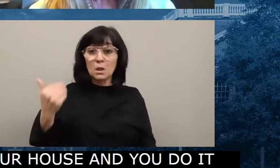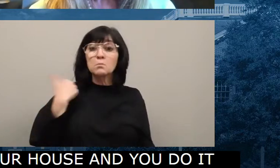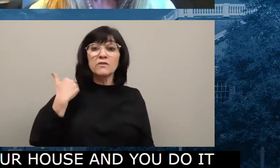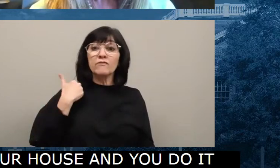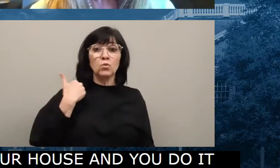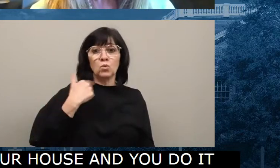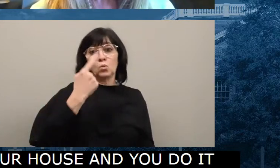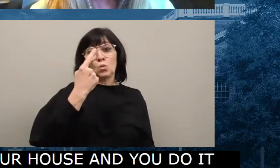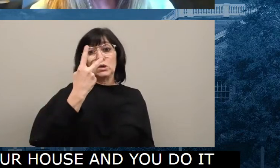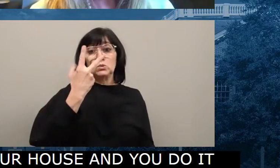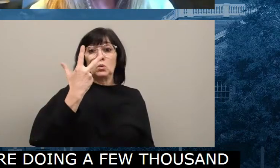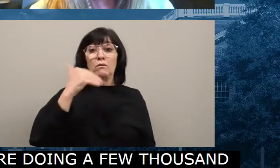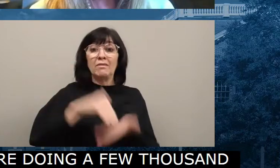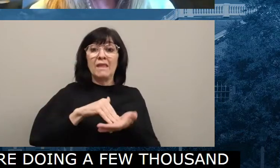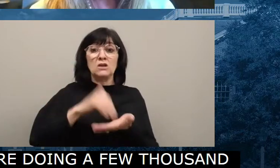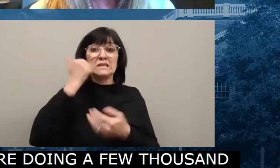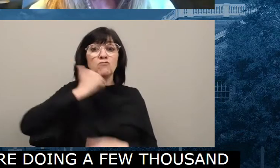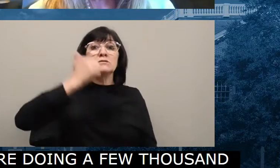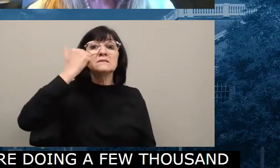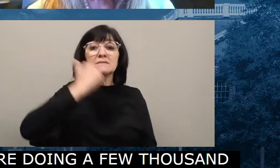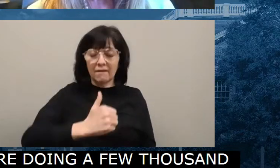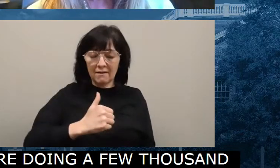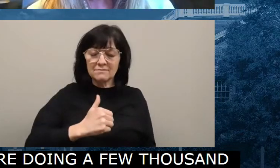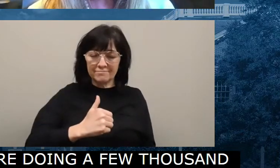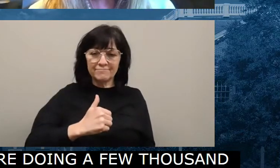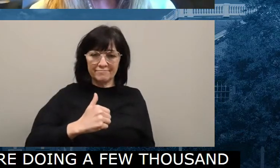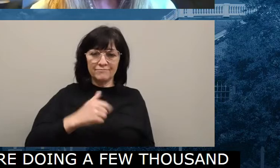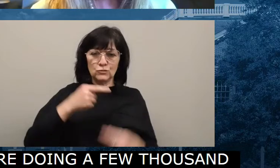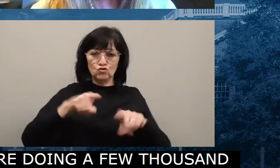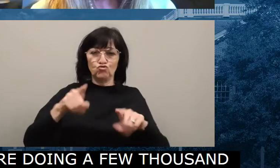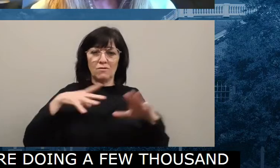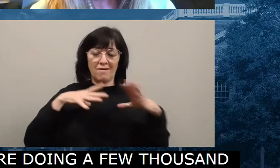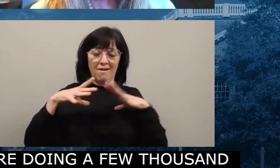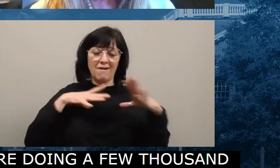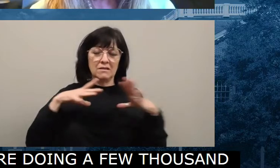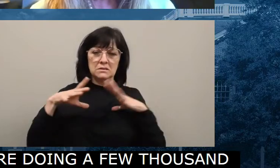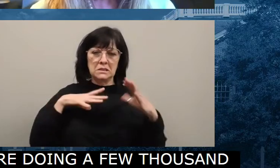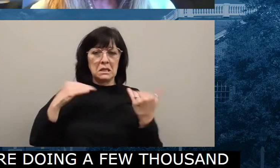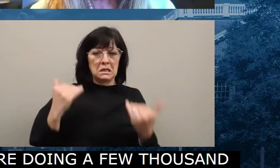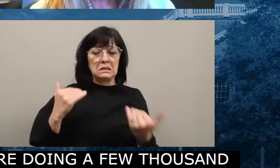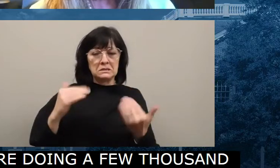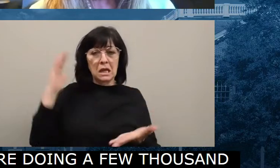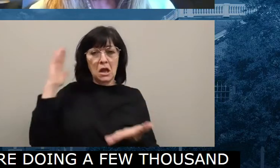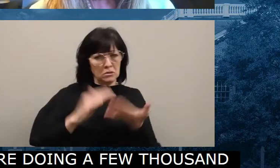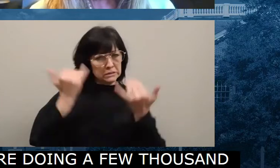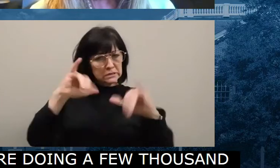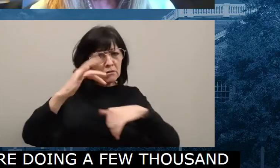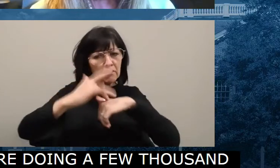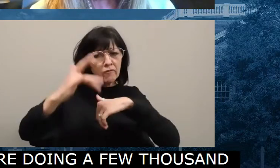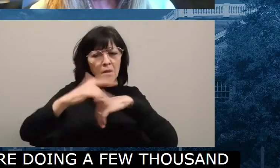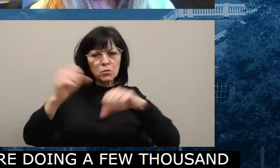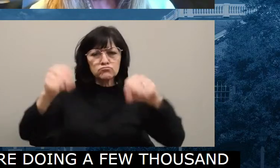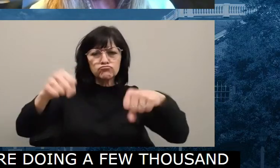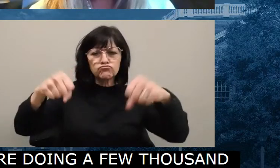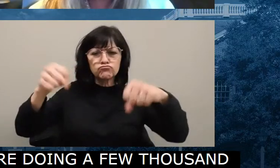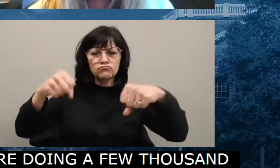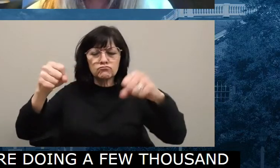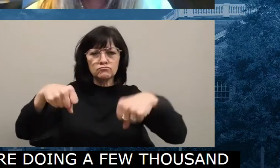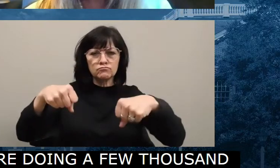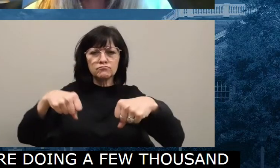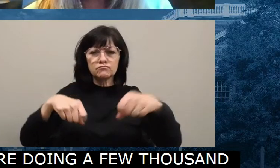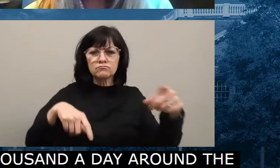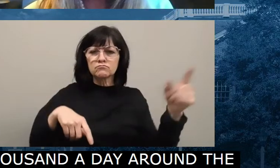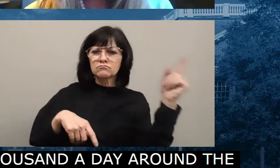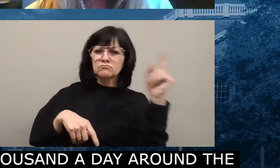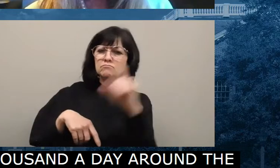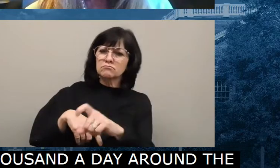time in the late fall around the holidays. So that's drastically dropped as well, but that option is still out there. AJ, do you want to comment on the University